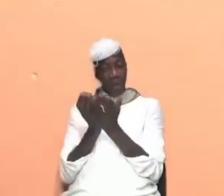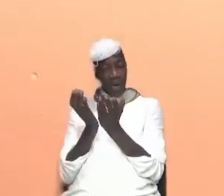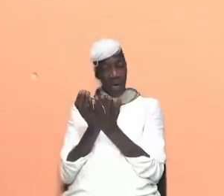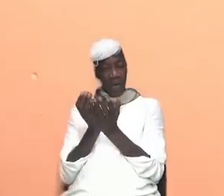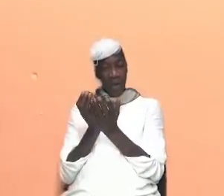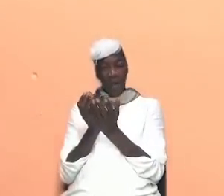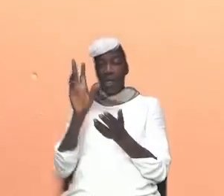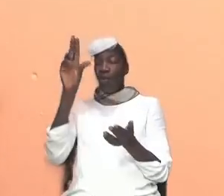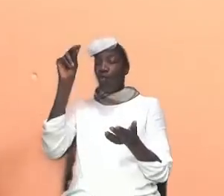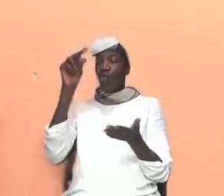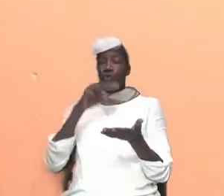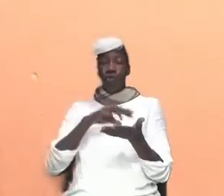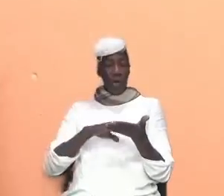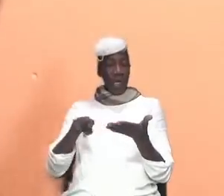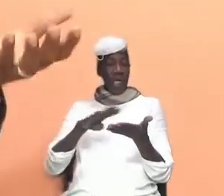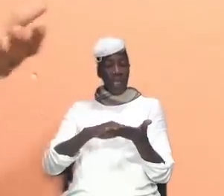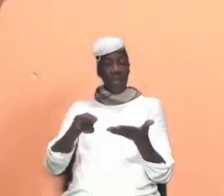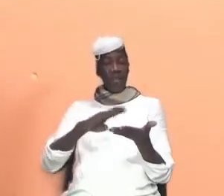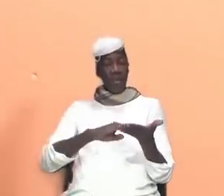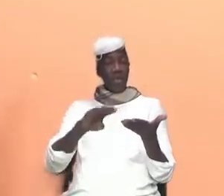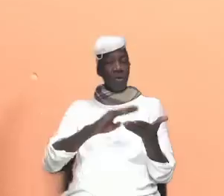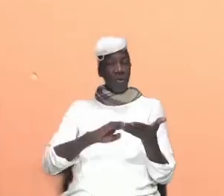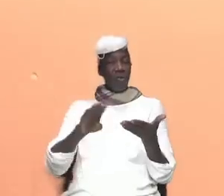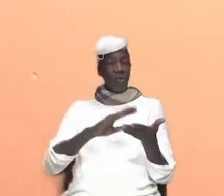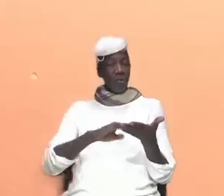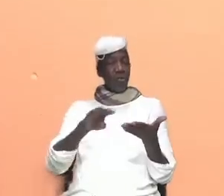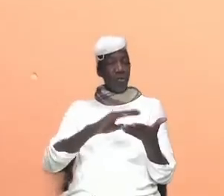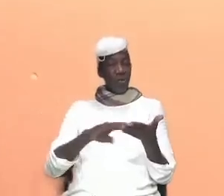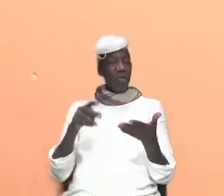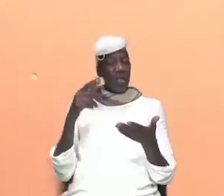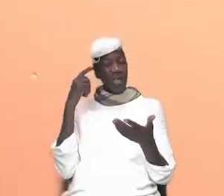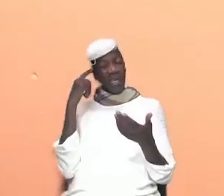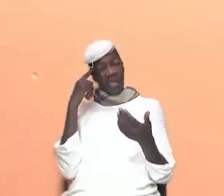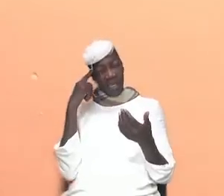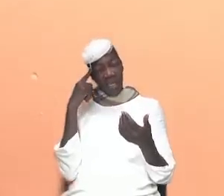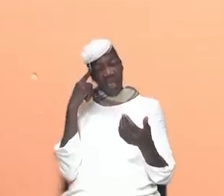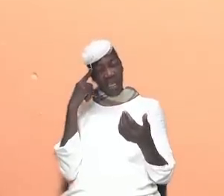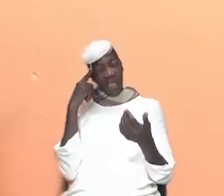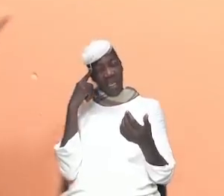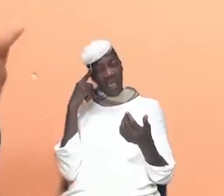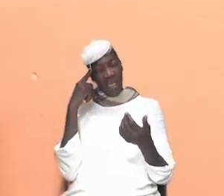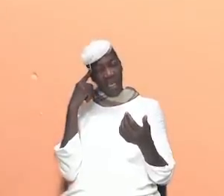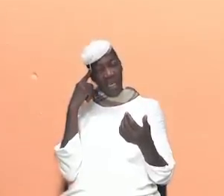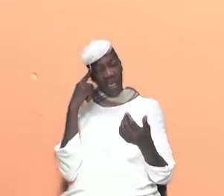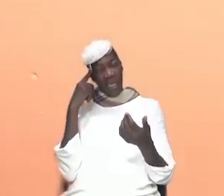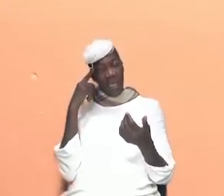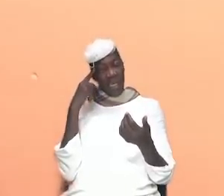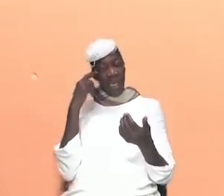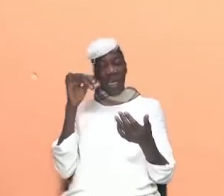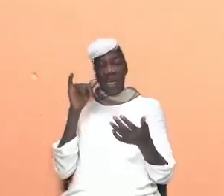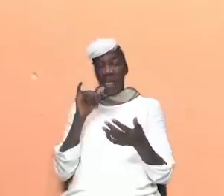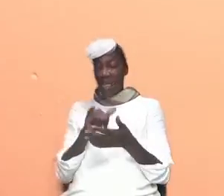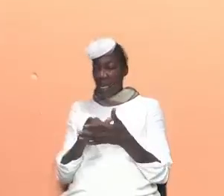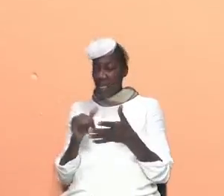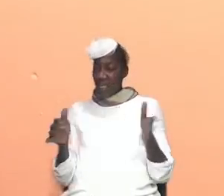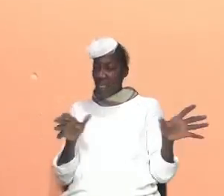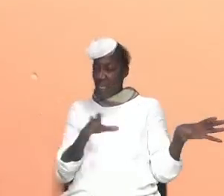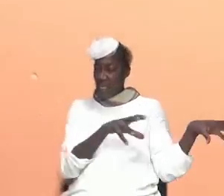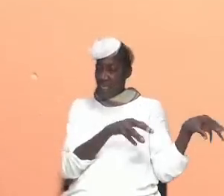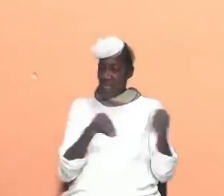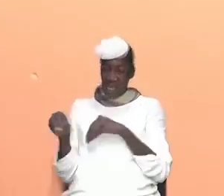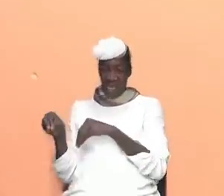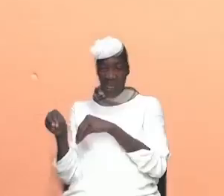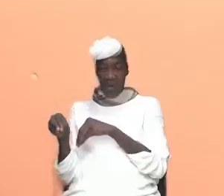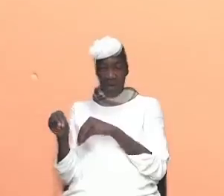of excuse that any man could ever give. Lord, I didn't know. We think that will take us out of